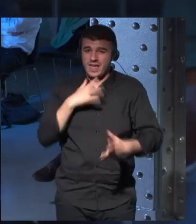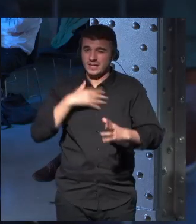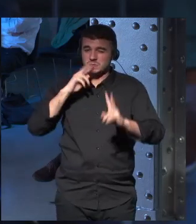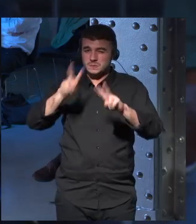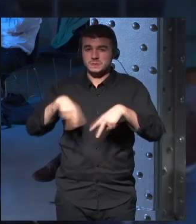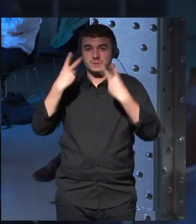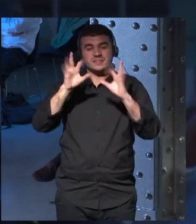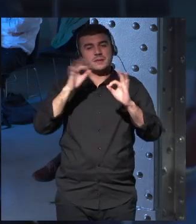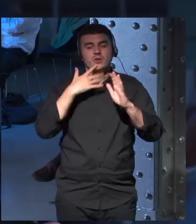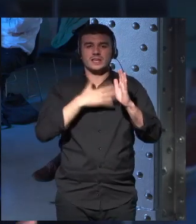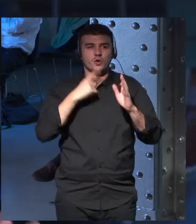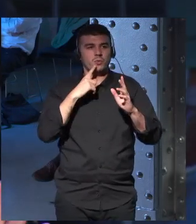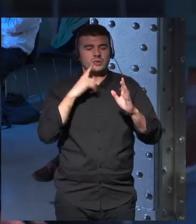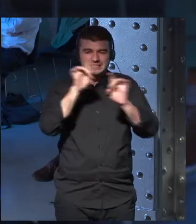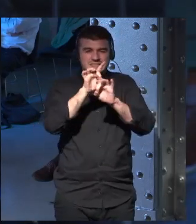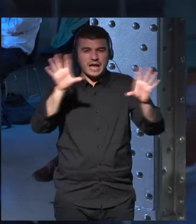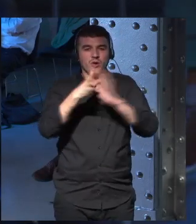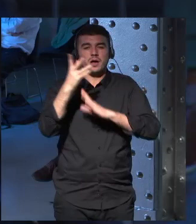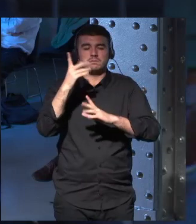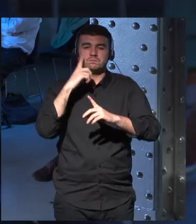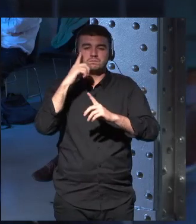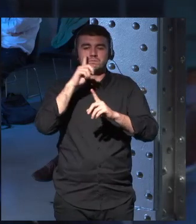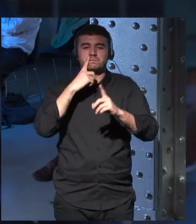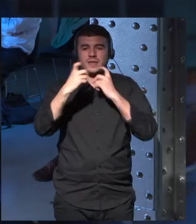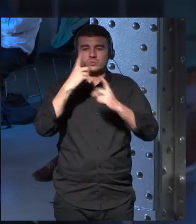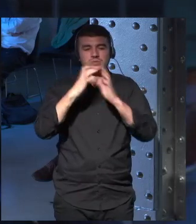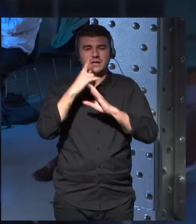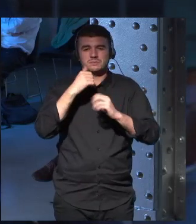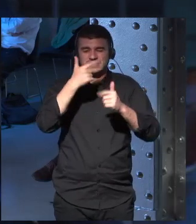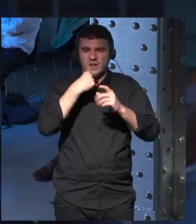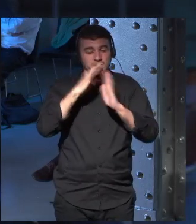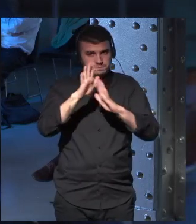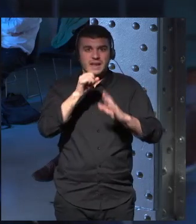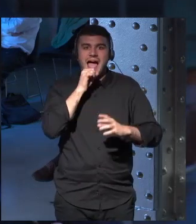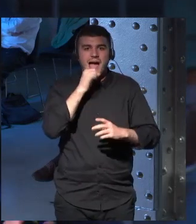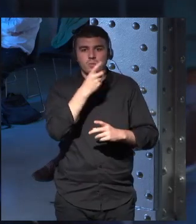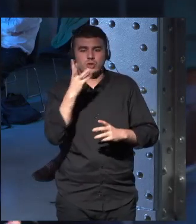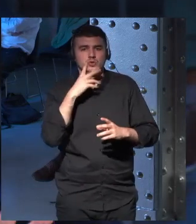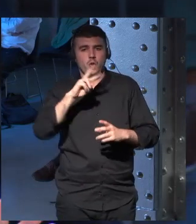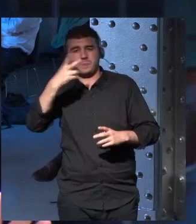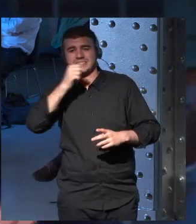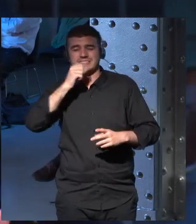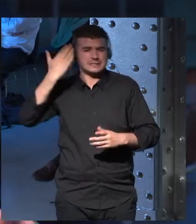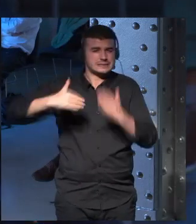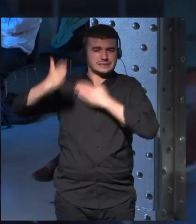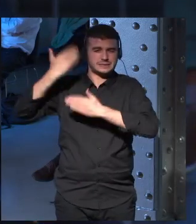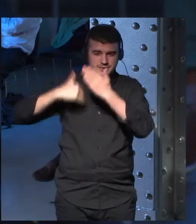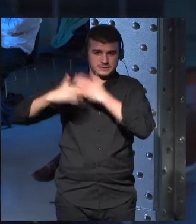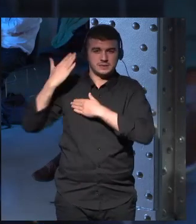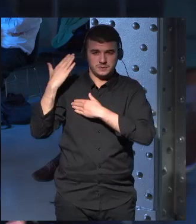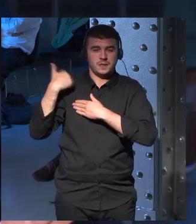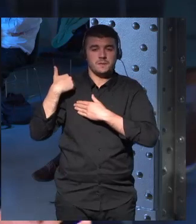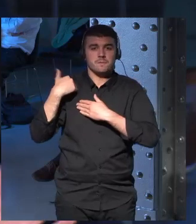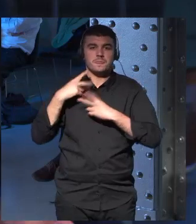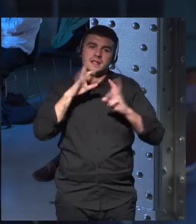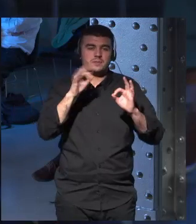simplest possible way. Our grandparents or great-grandparents were, in terms of